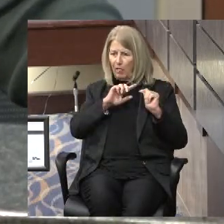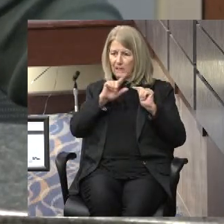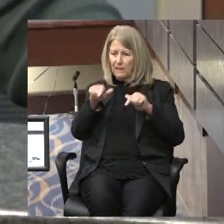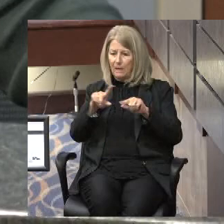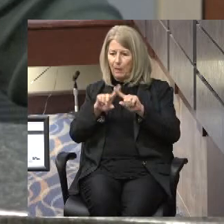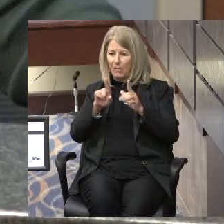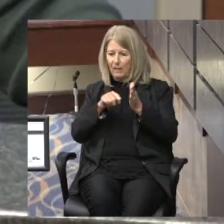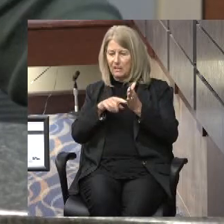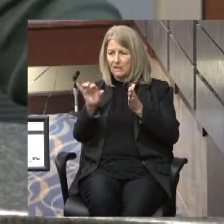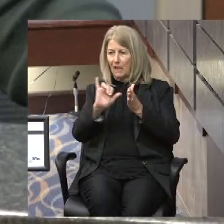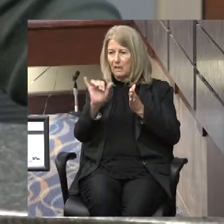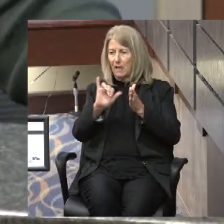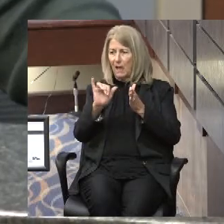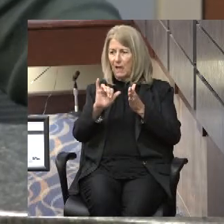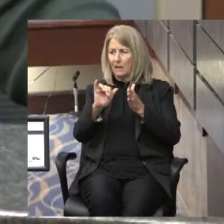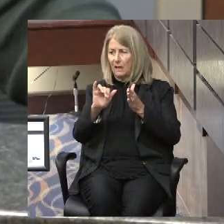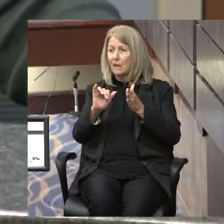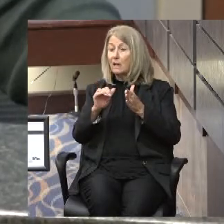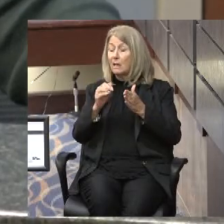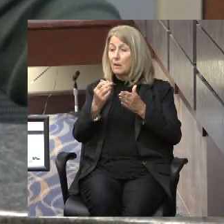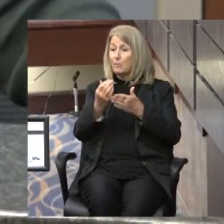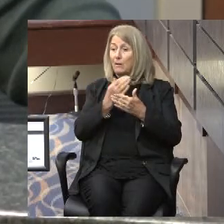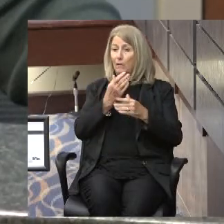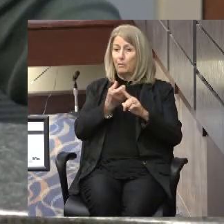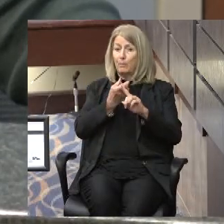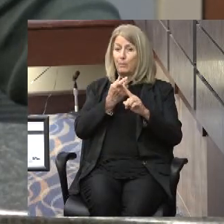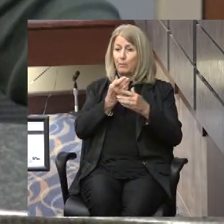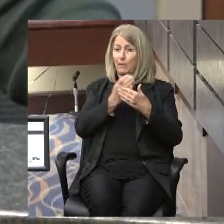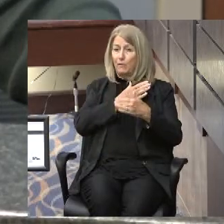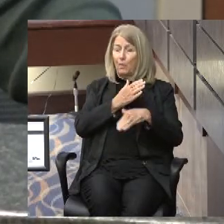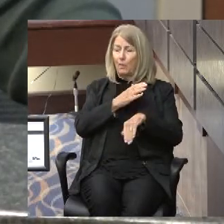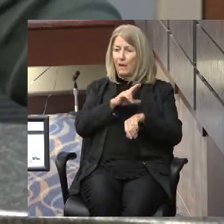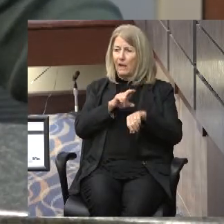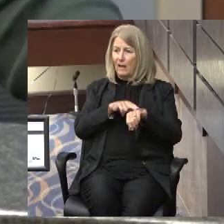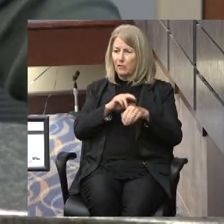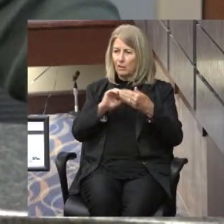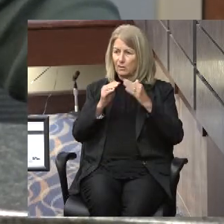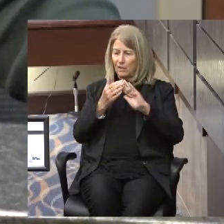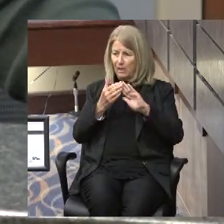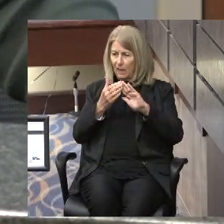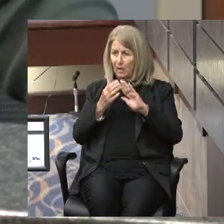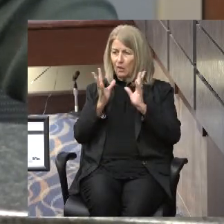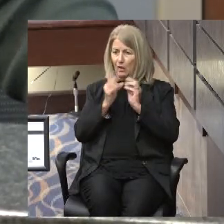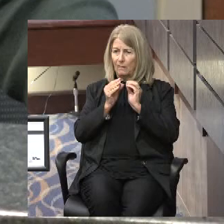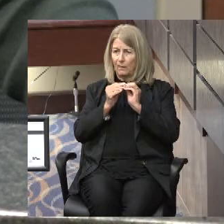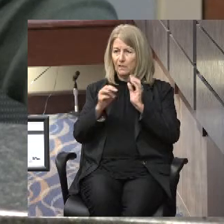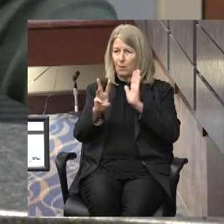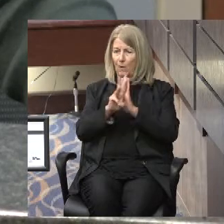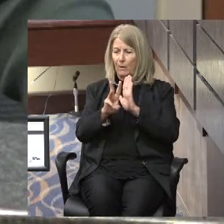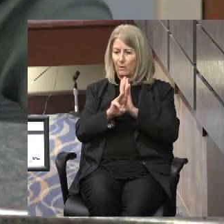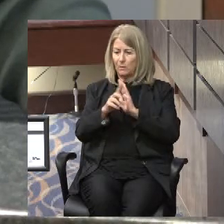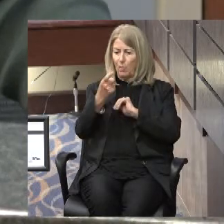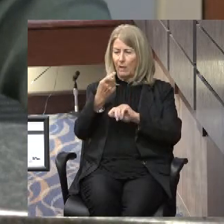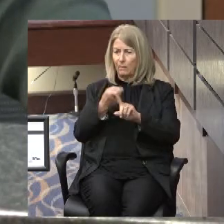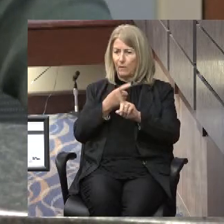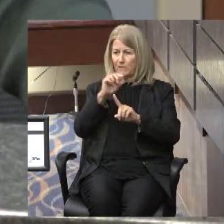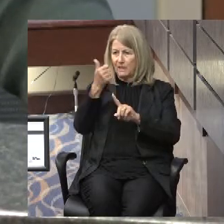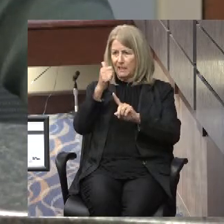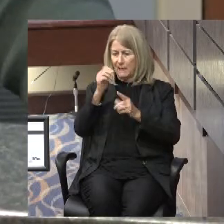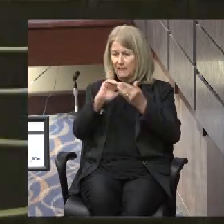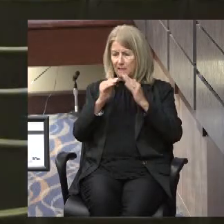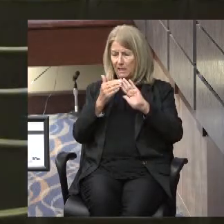a pre-event before the National League of Cities Conference in Kansas. But Waco was one of 10 cities.